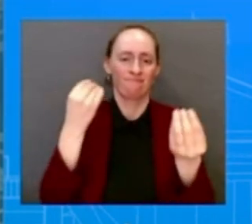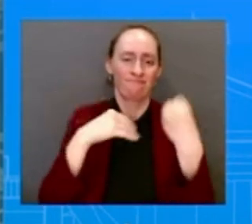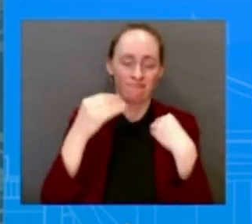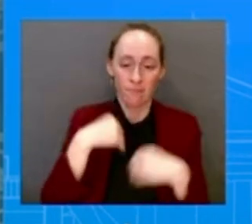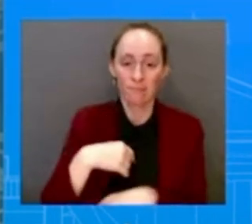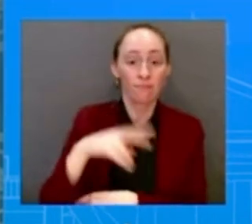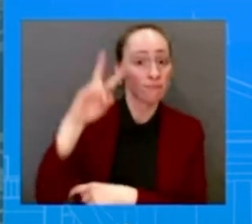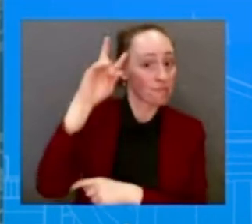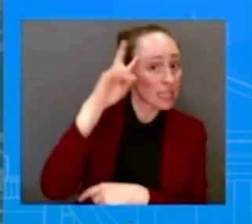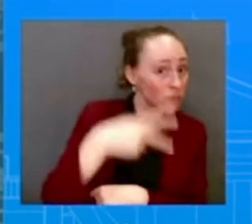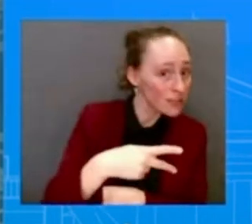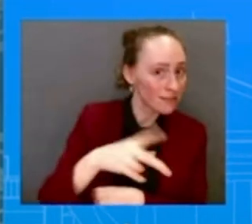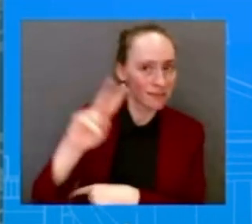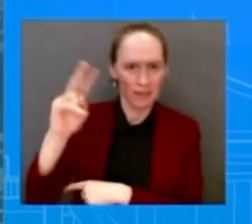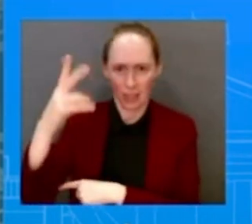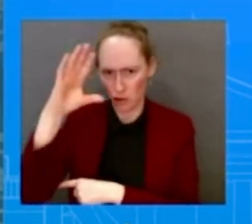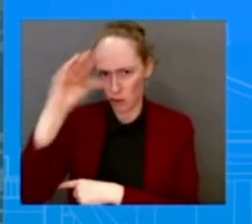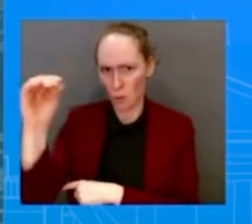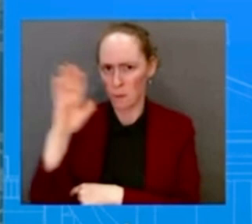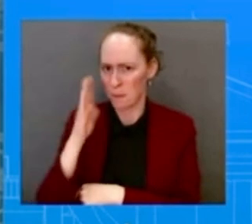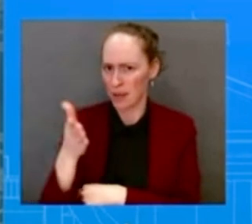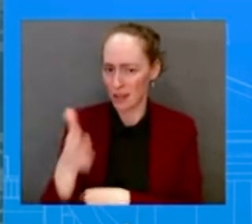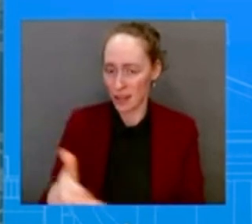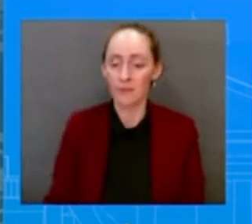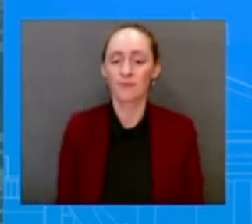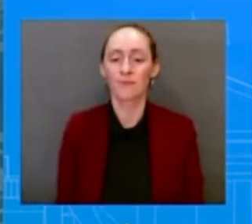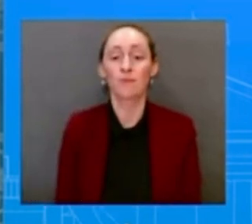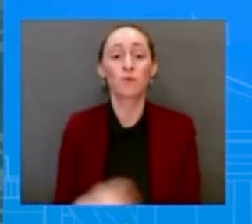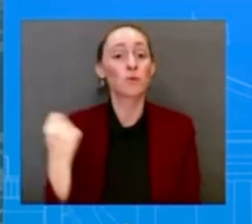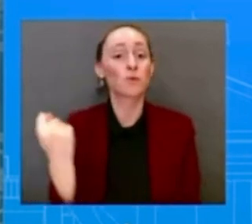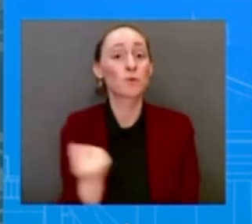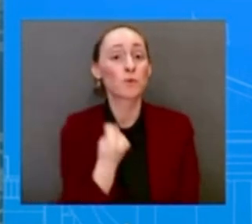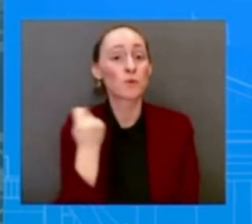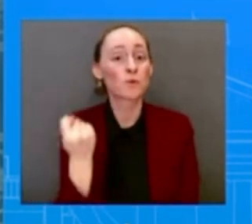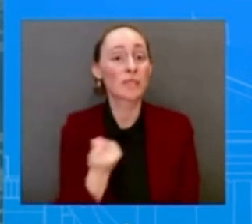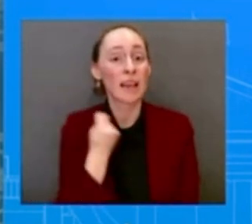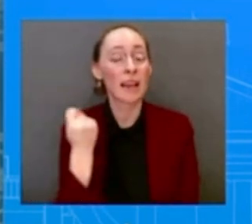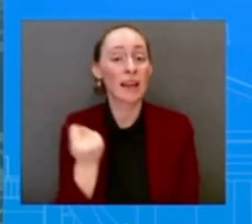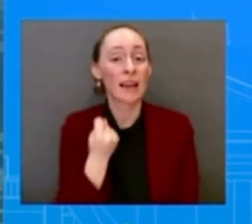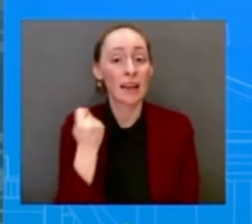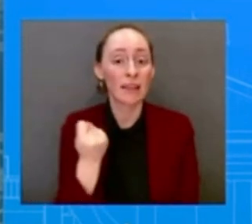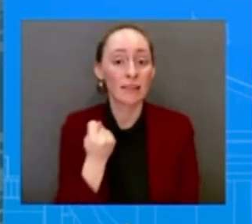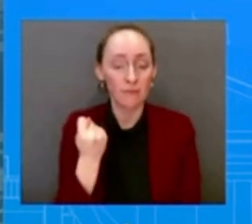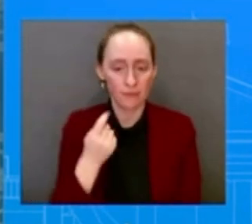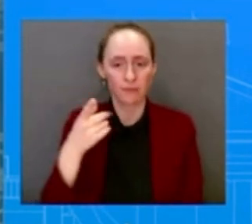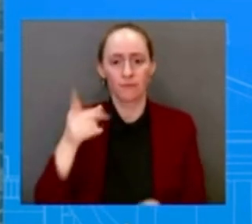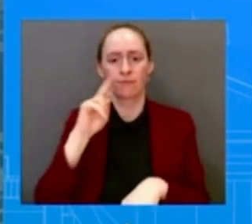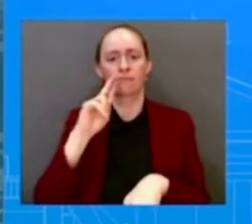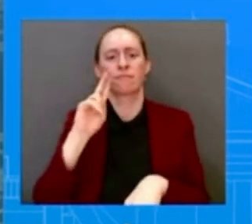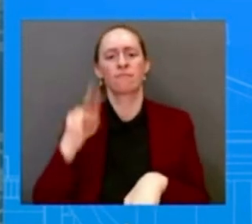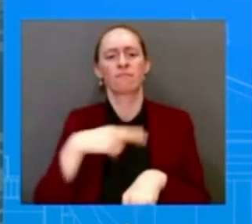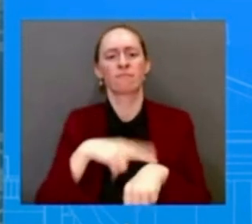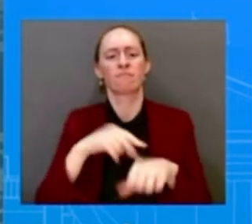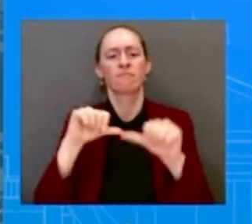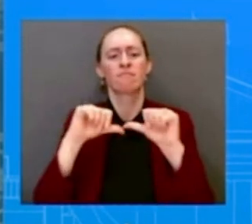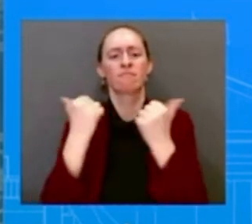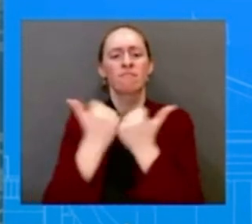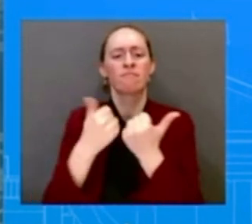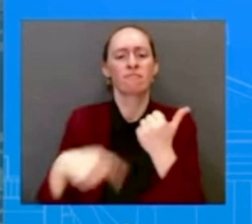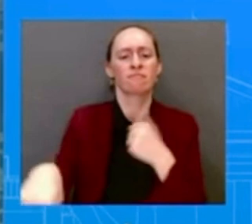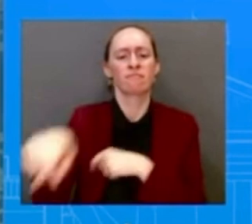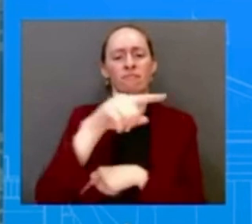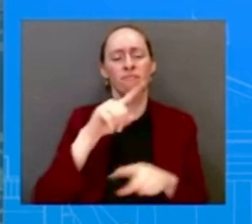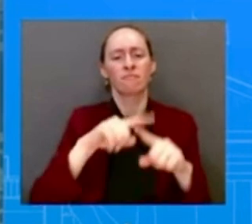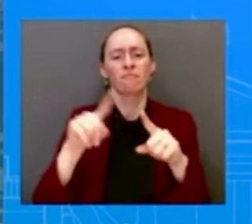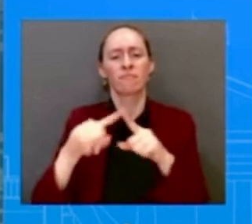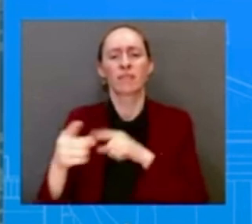a keynote address during the National Association of Counties at the Washington Hilton Hotel, and we'll certainly have more to